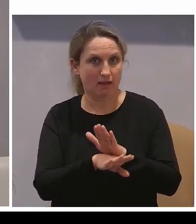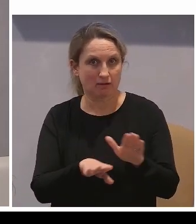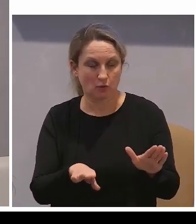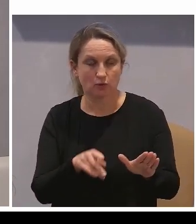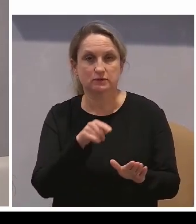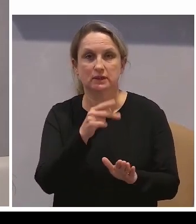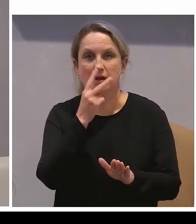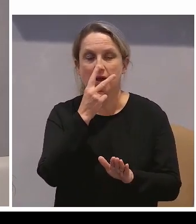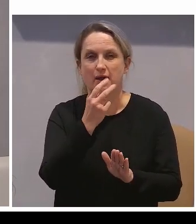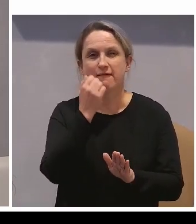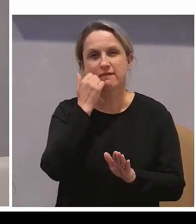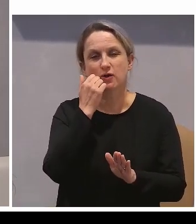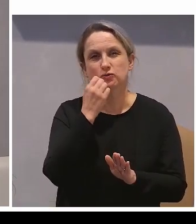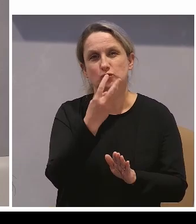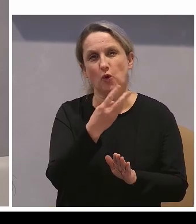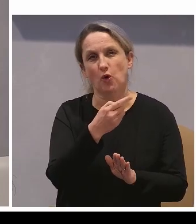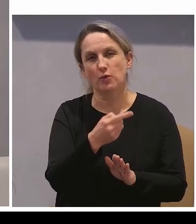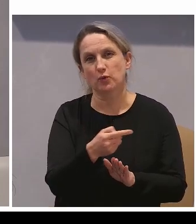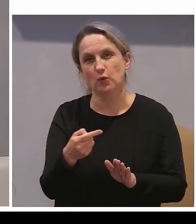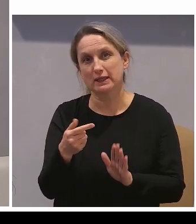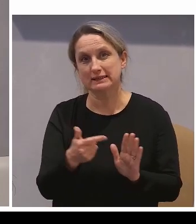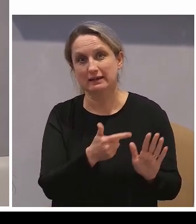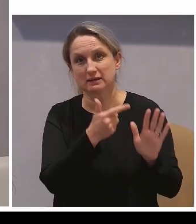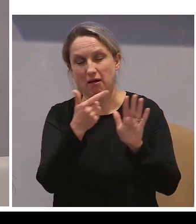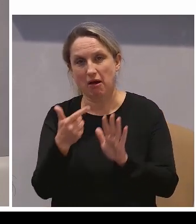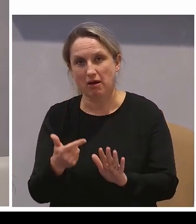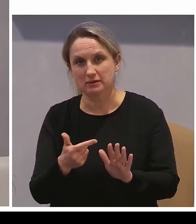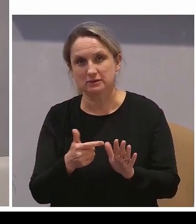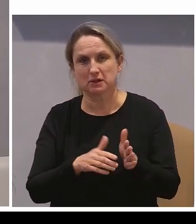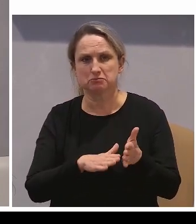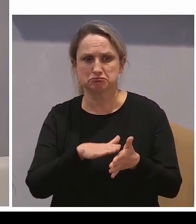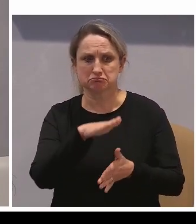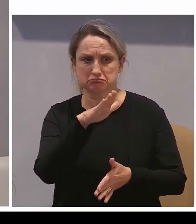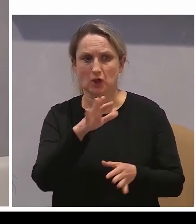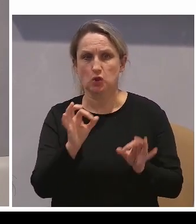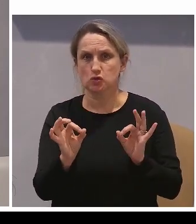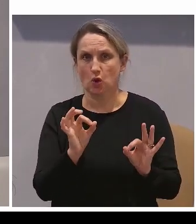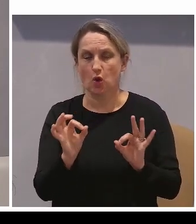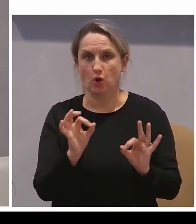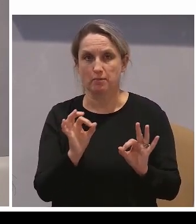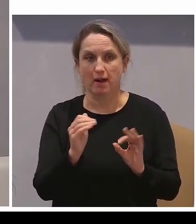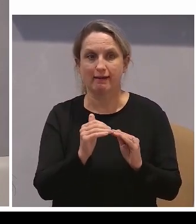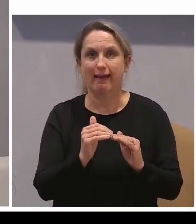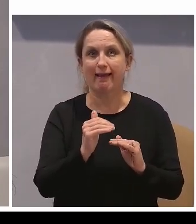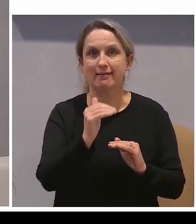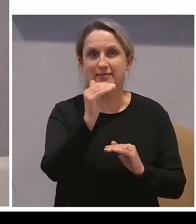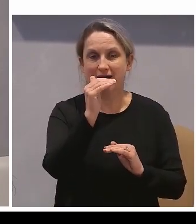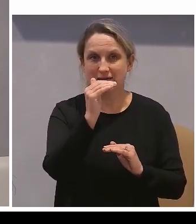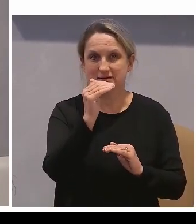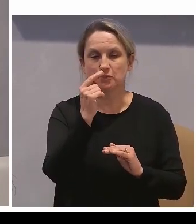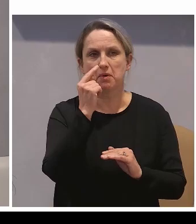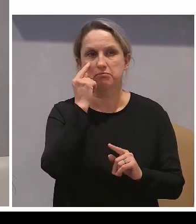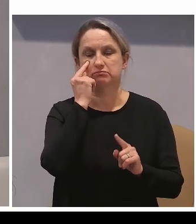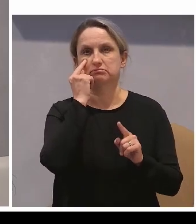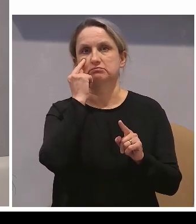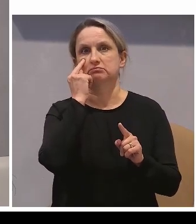when they're born. vanuses 3–7 And aastat need when this lapsed kasvavad peaaegu normaalselt. Aga syndrome is edasi not on juba diagnosed and